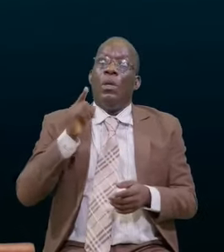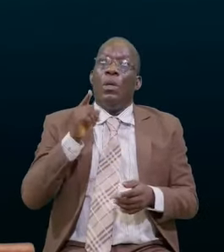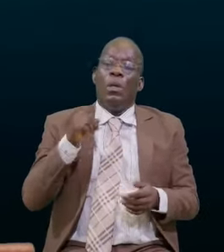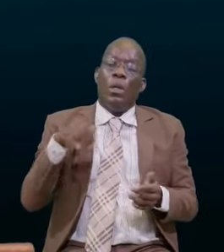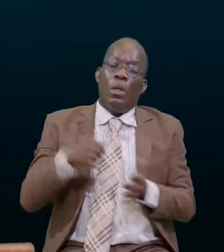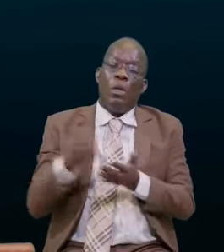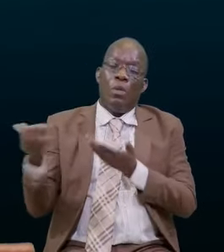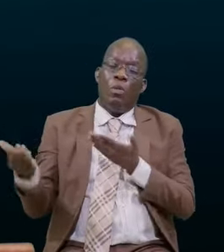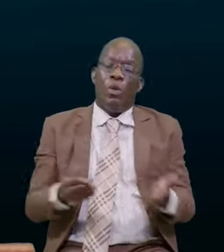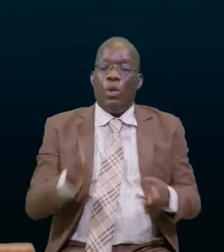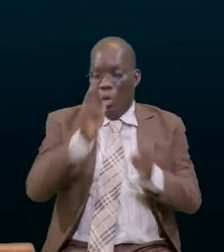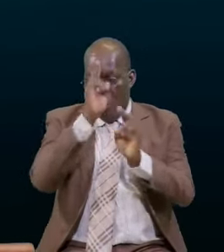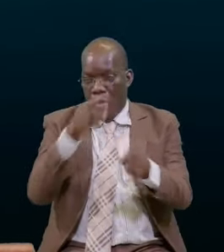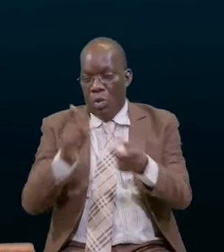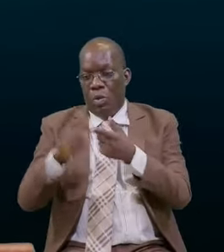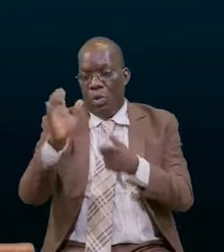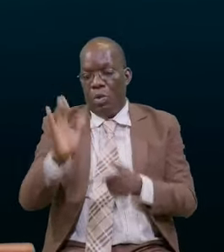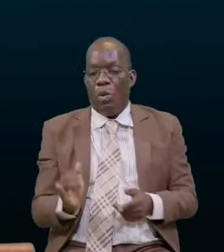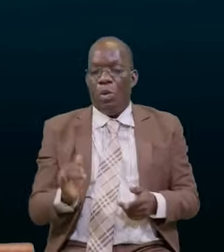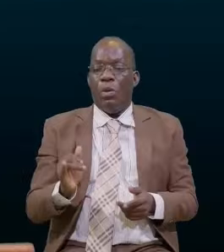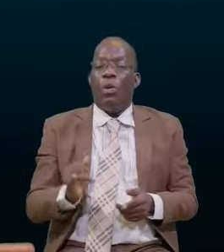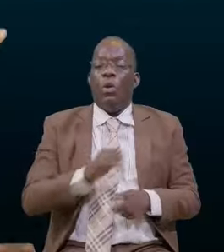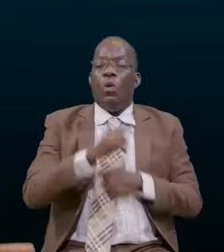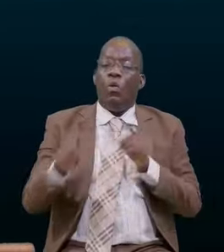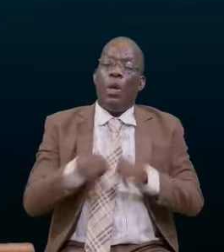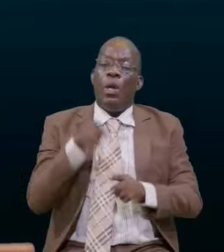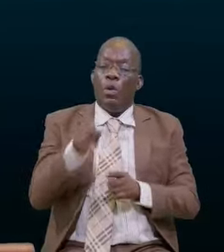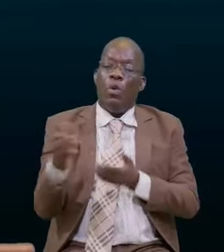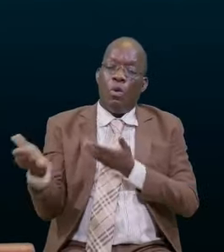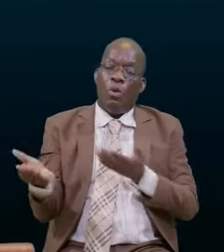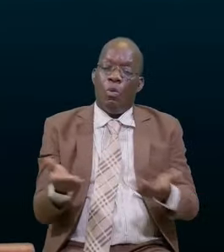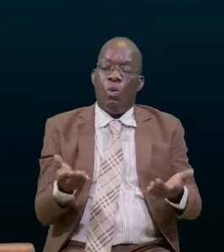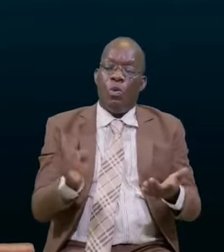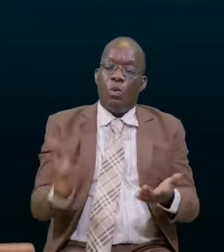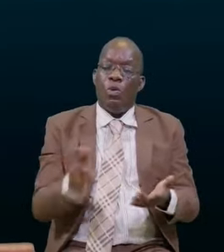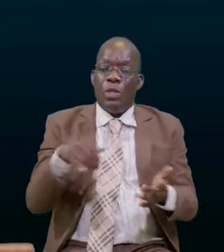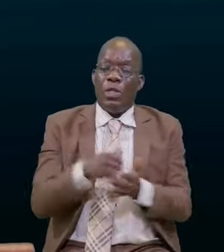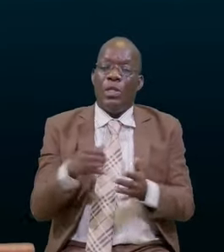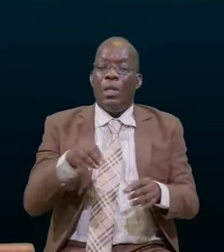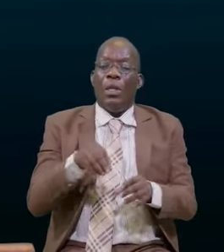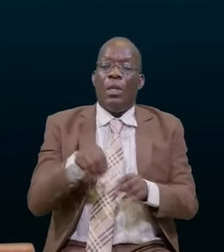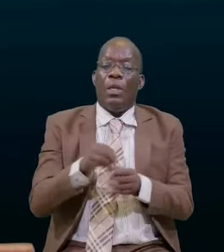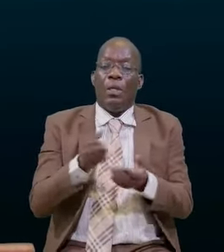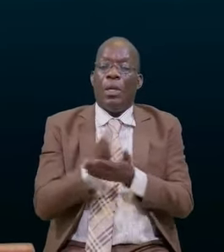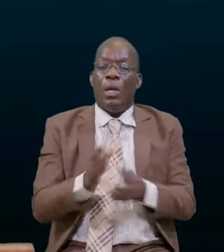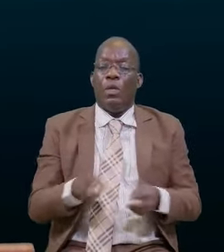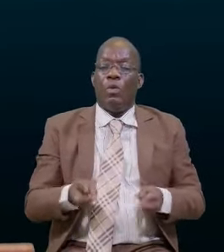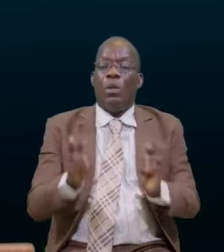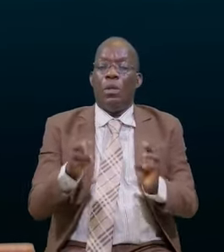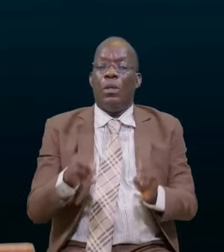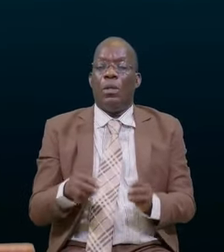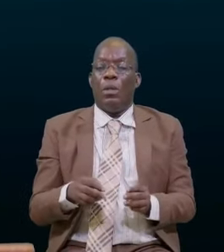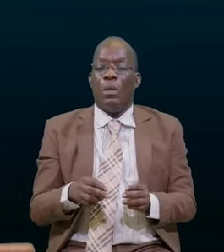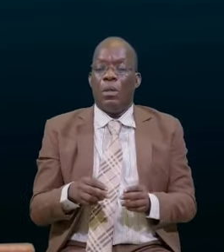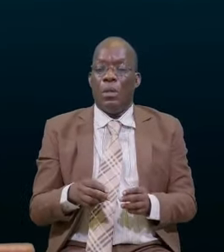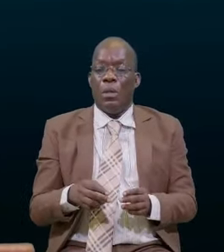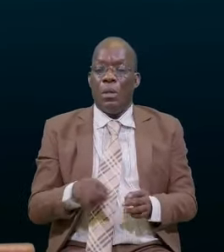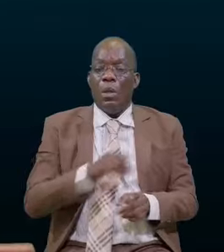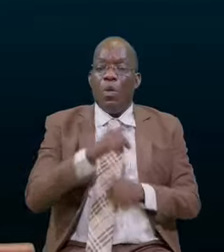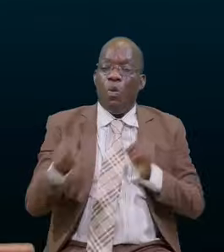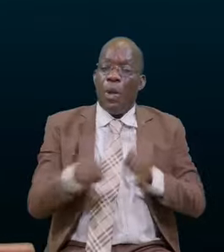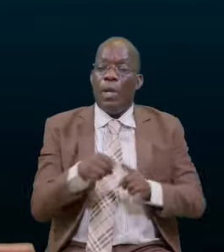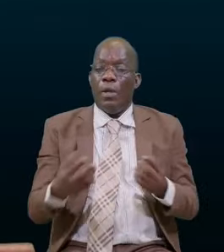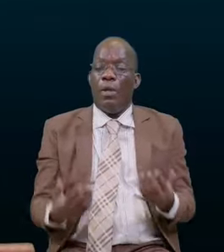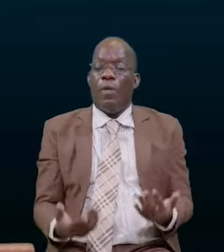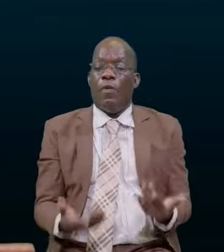for those who are in bement but and you know for example when fire is made you so the fire fire that